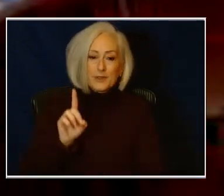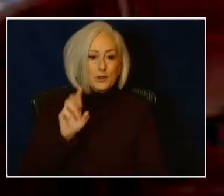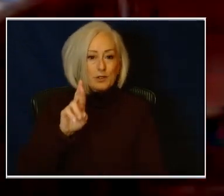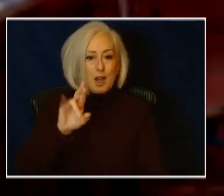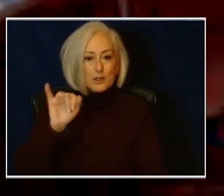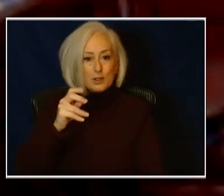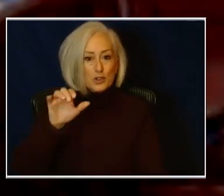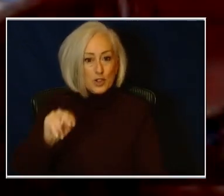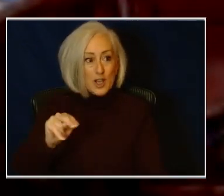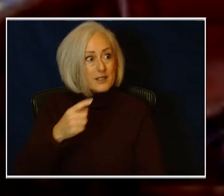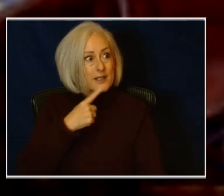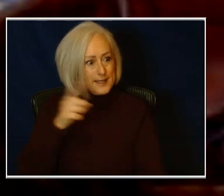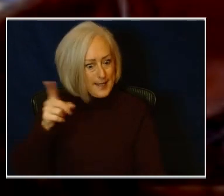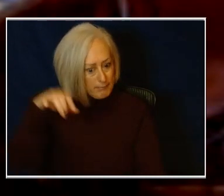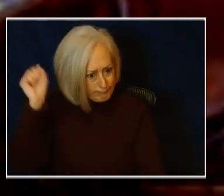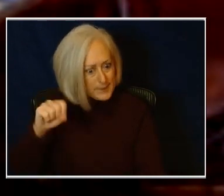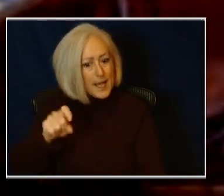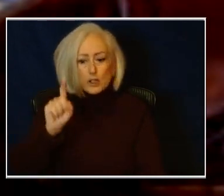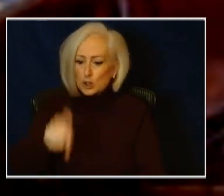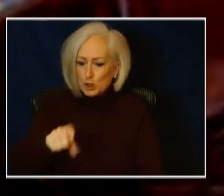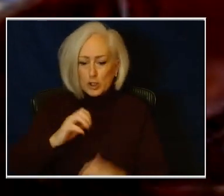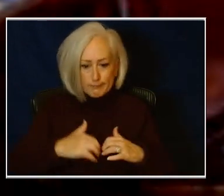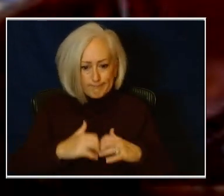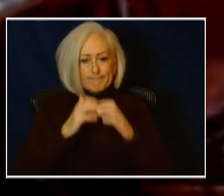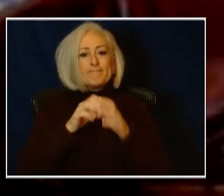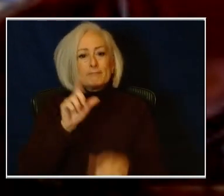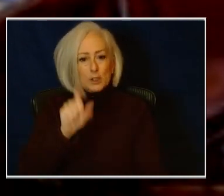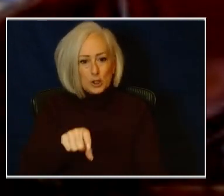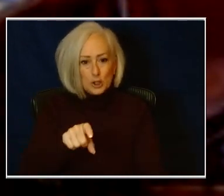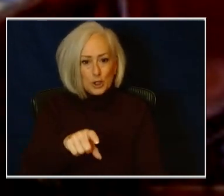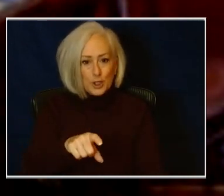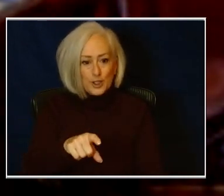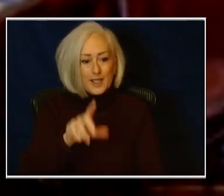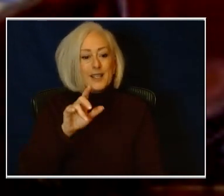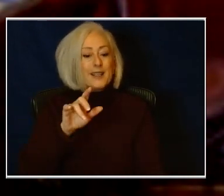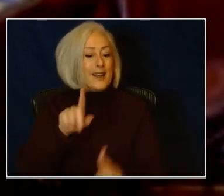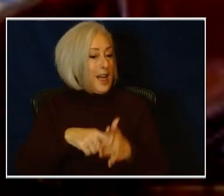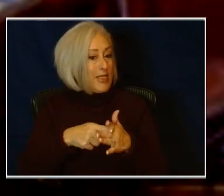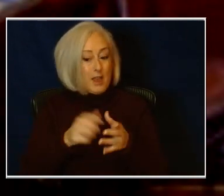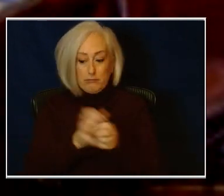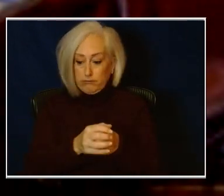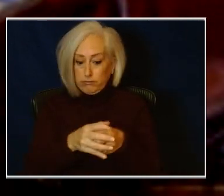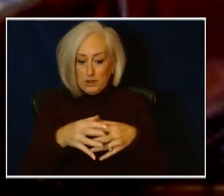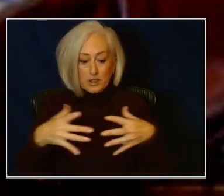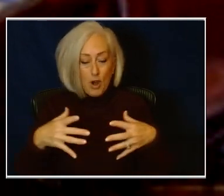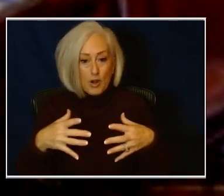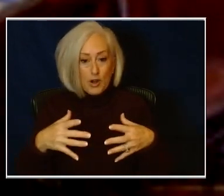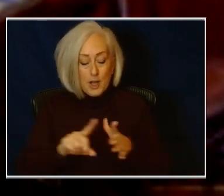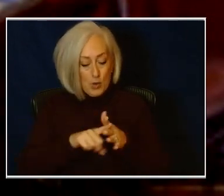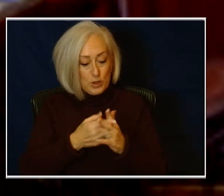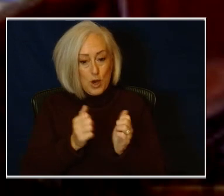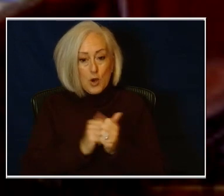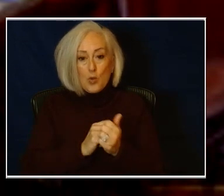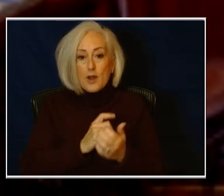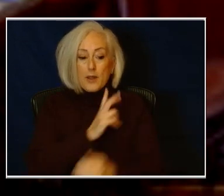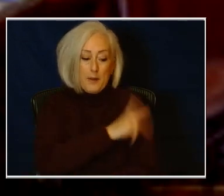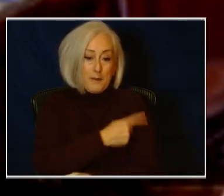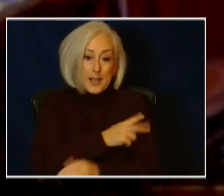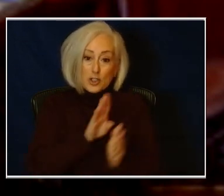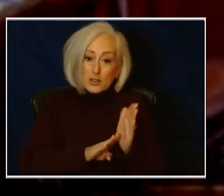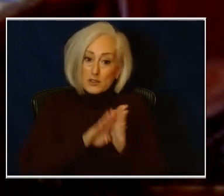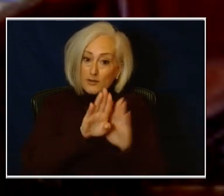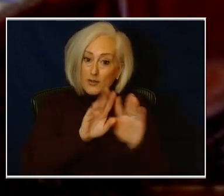heck yes. And we were on, and we grew from there. We started out with a patient development team that helped us put